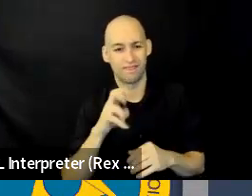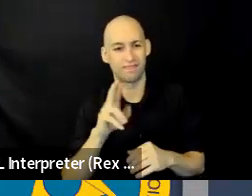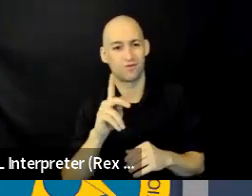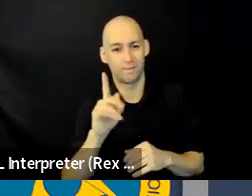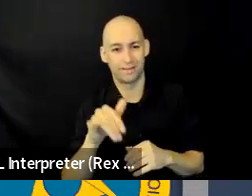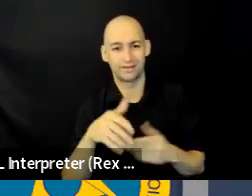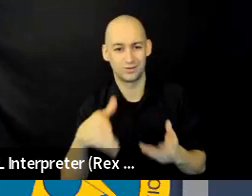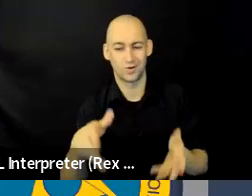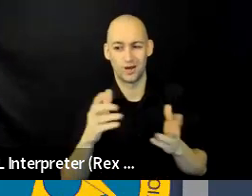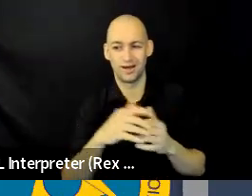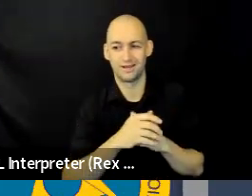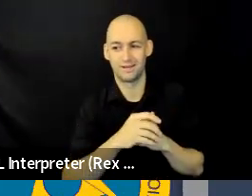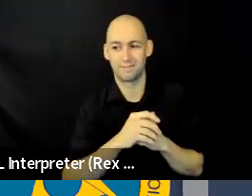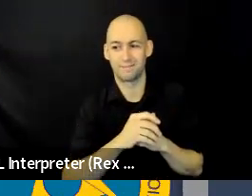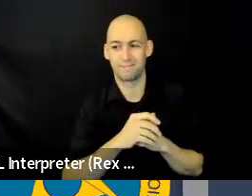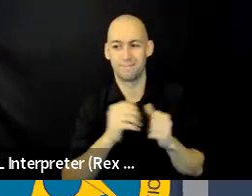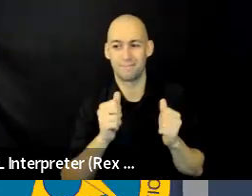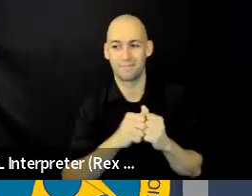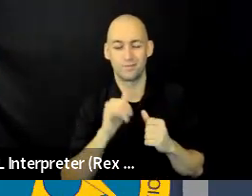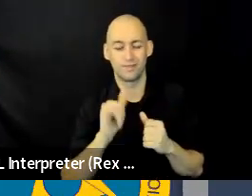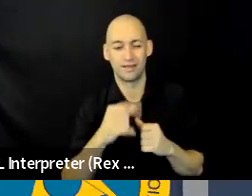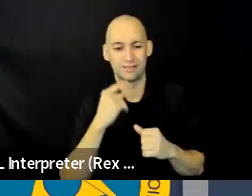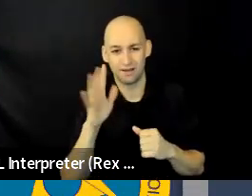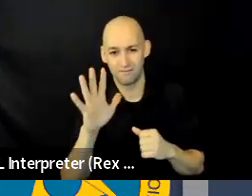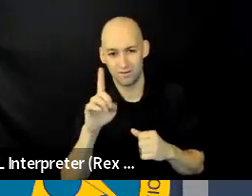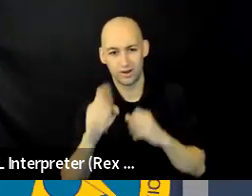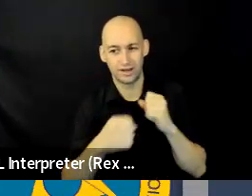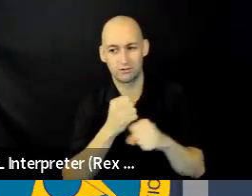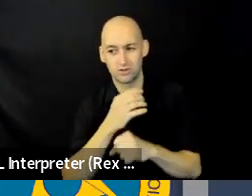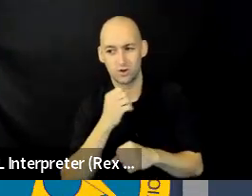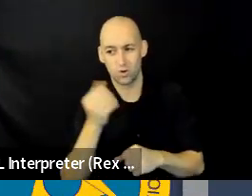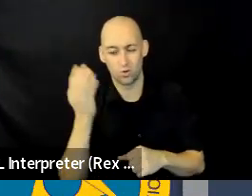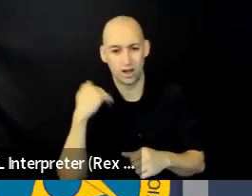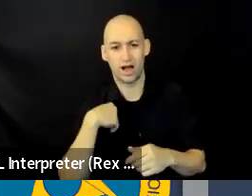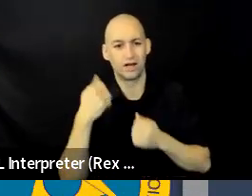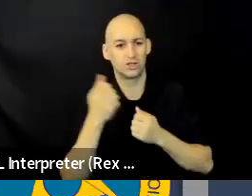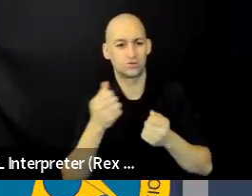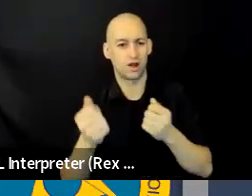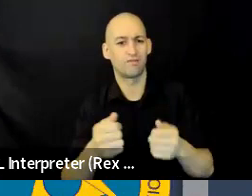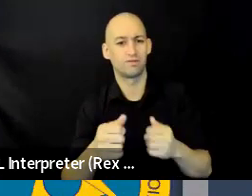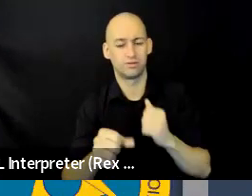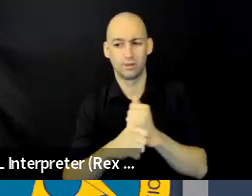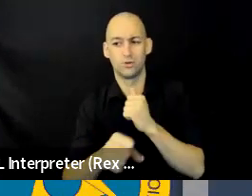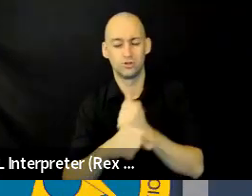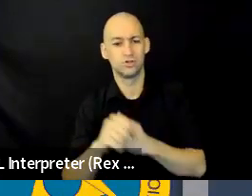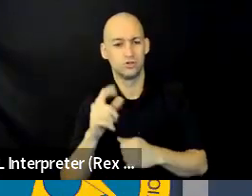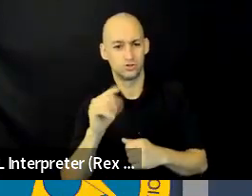there you go. With that being said, 51 years ago, I started driving a commercial truck over this part of Last Chance